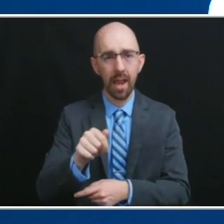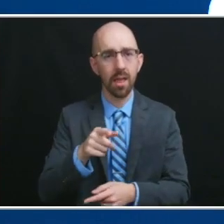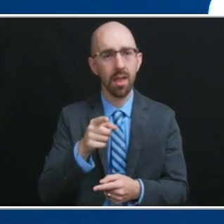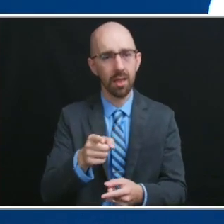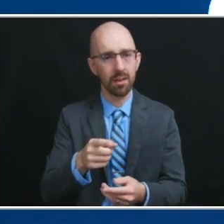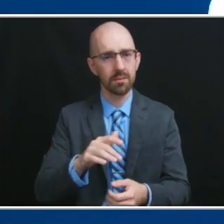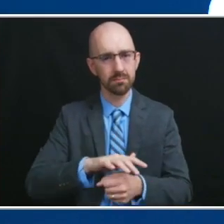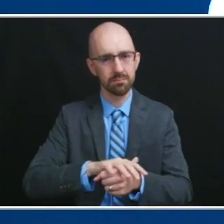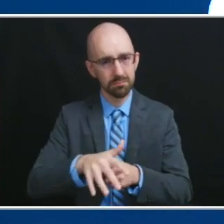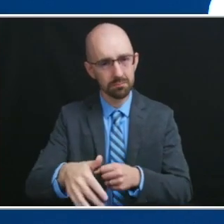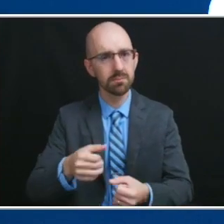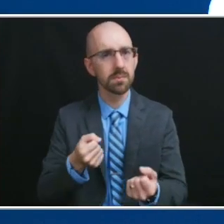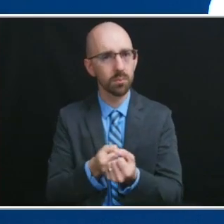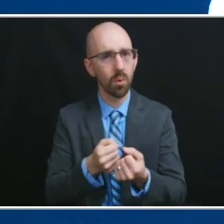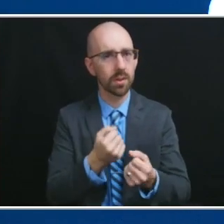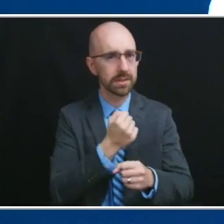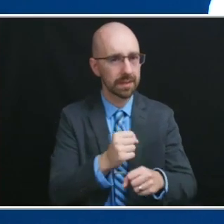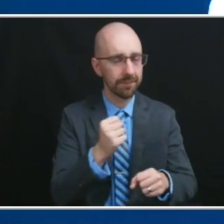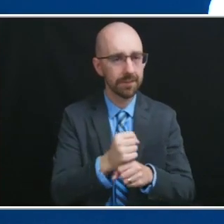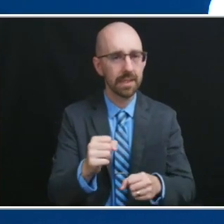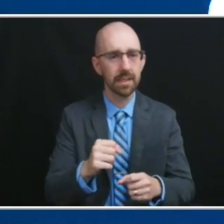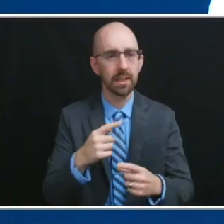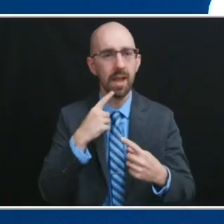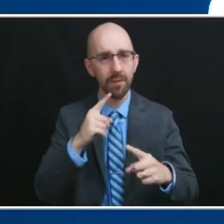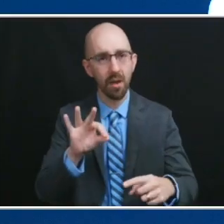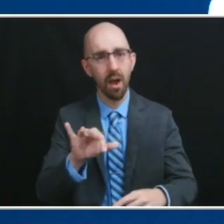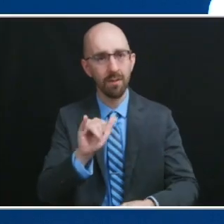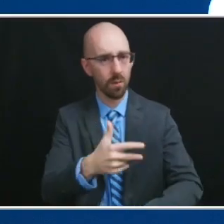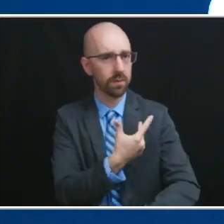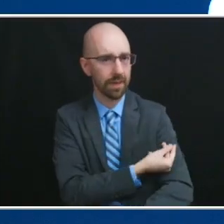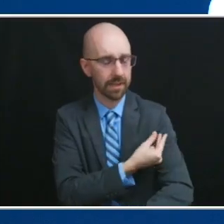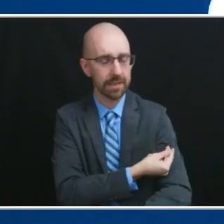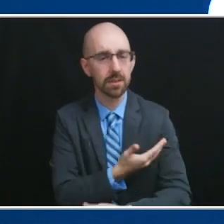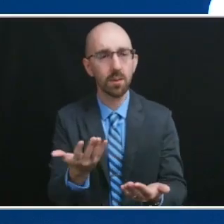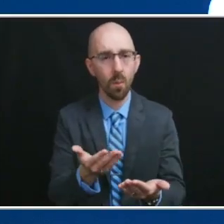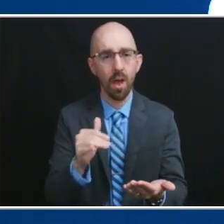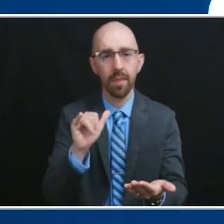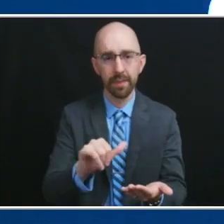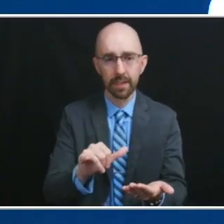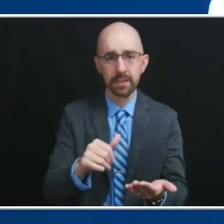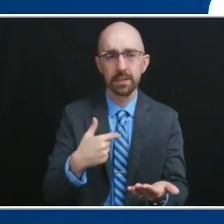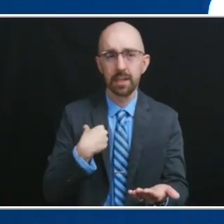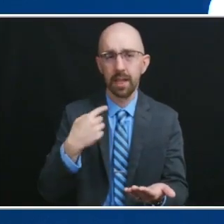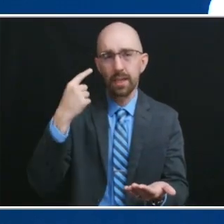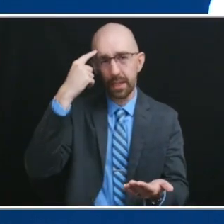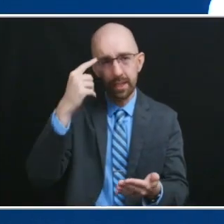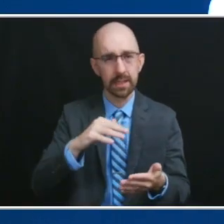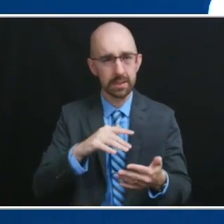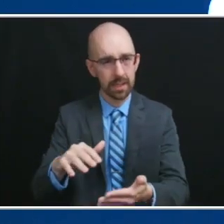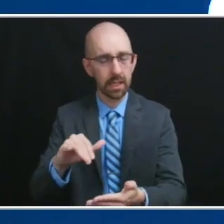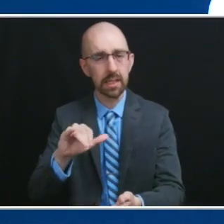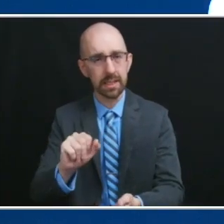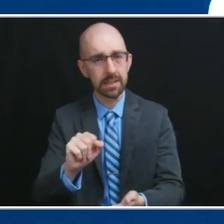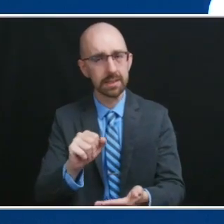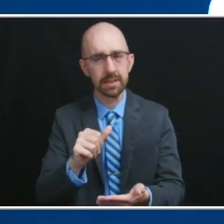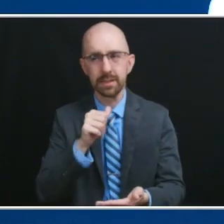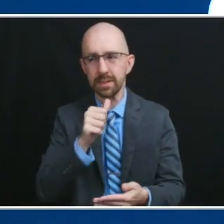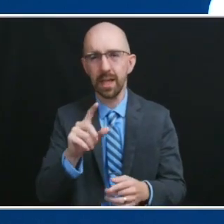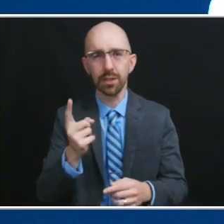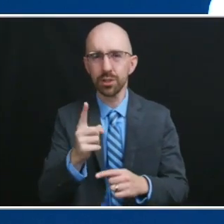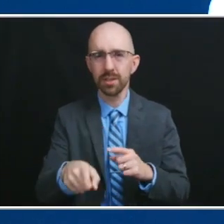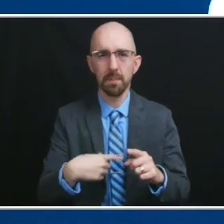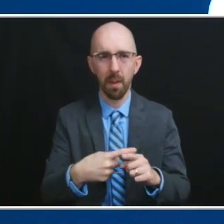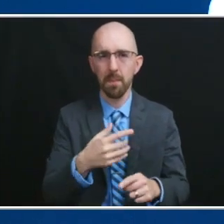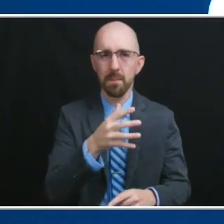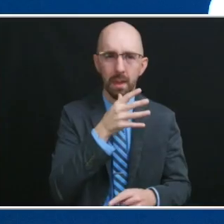support the safety and efficacy of these vaccines. And so what this study is not just about mom and baby